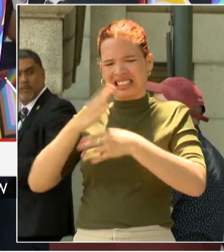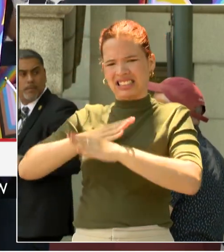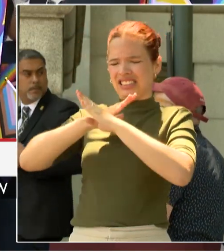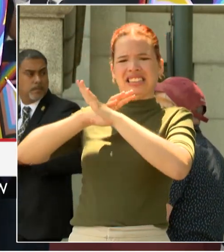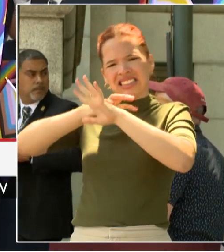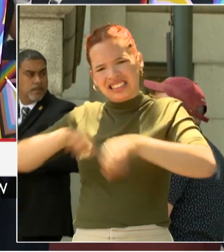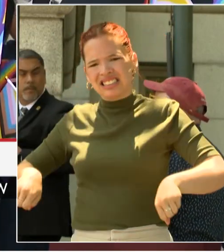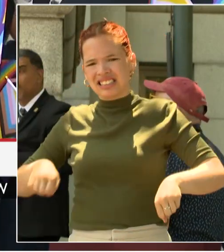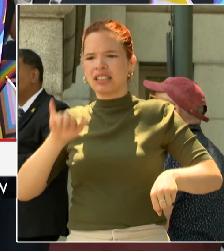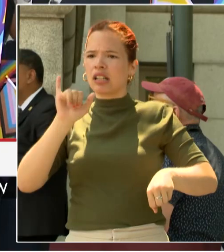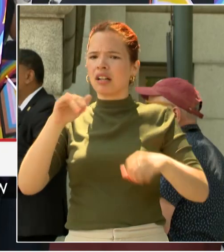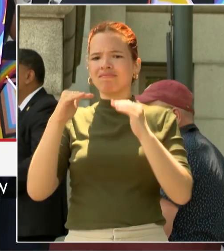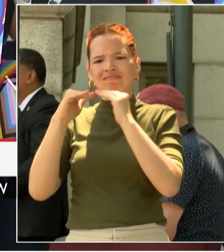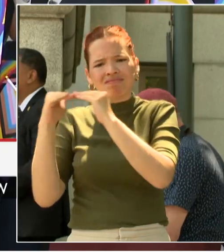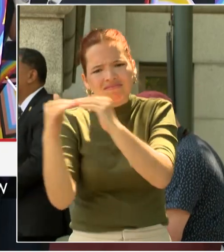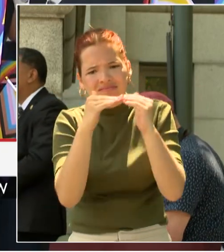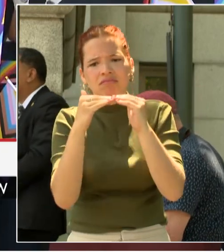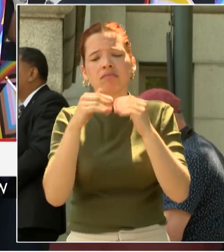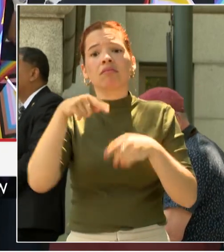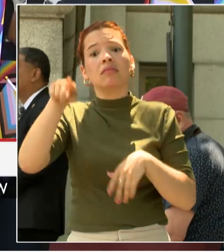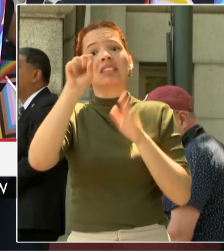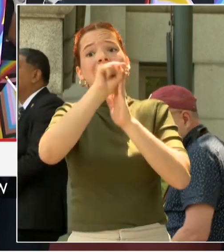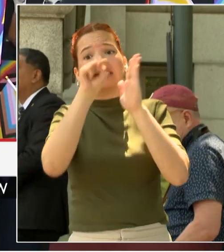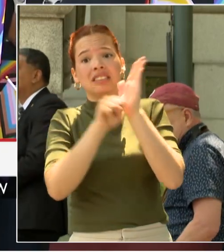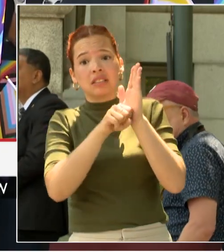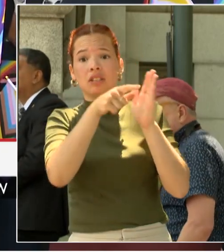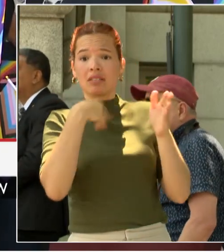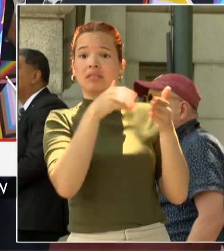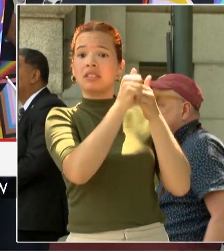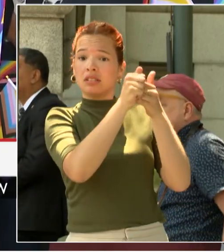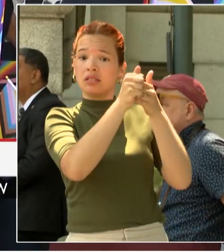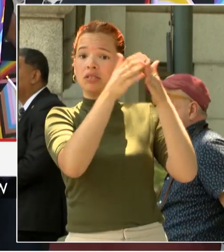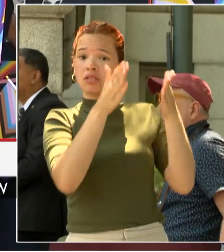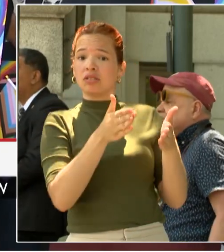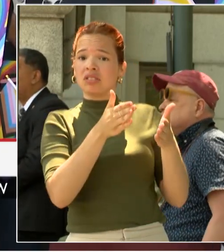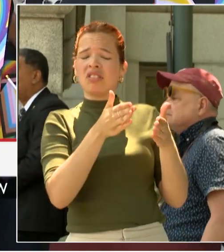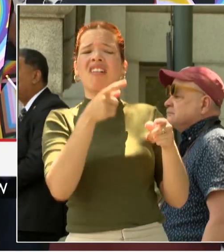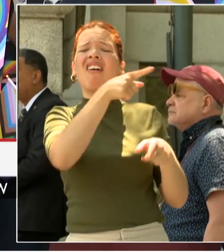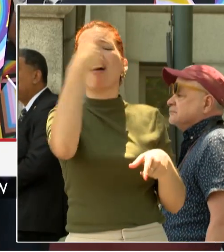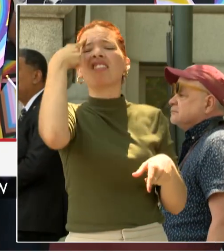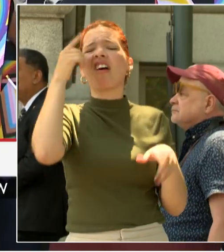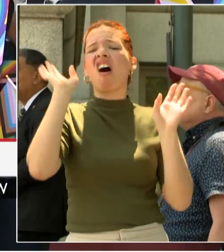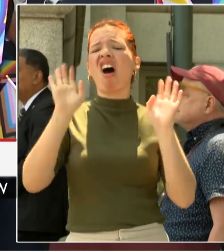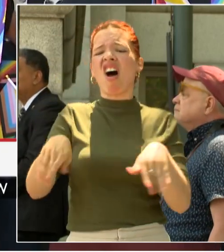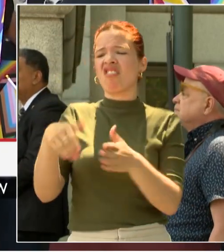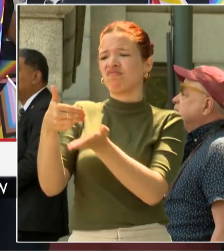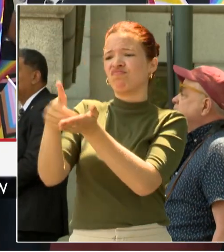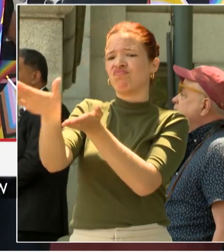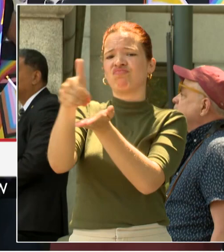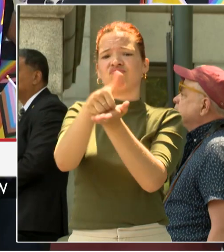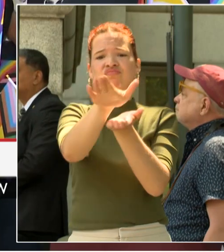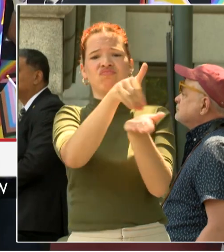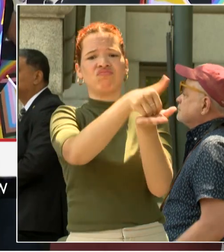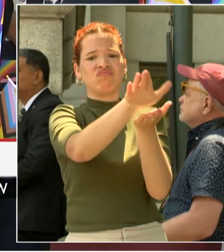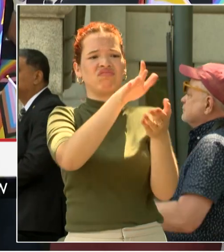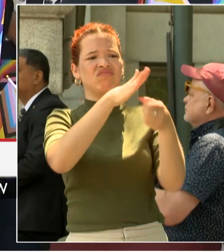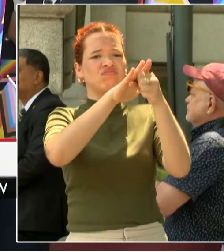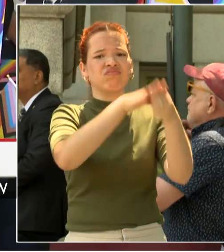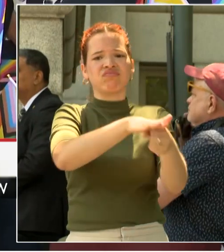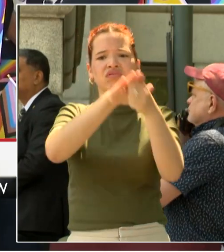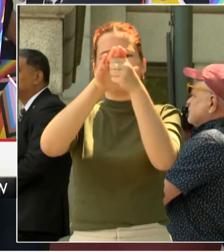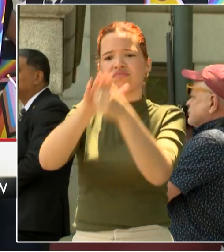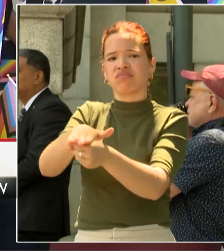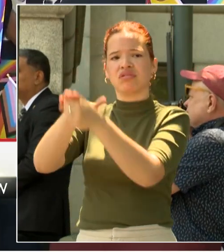While some states' leadership thinks that they will erase us and silence us